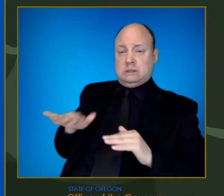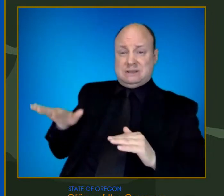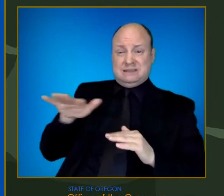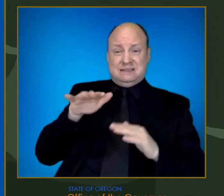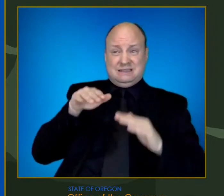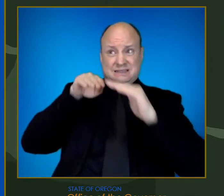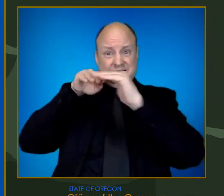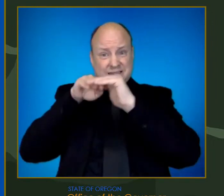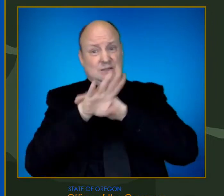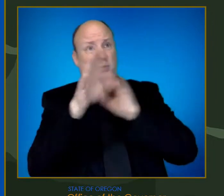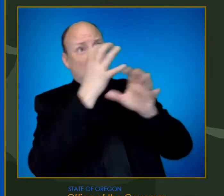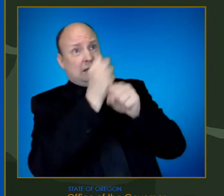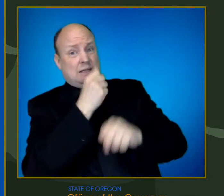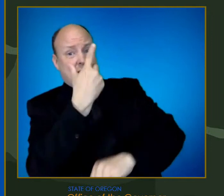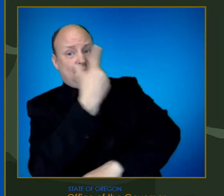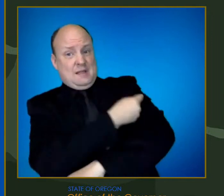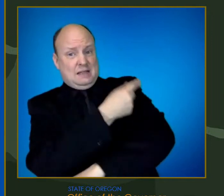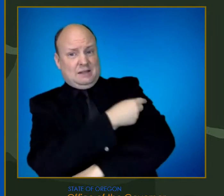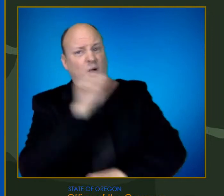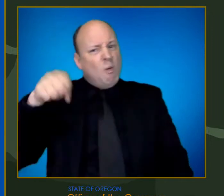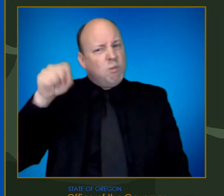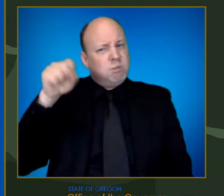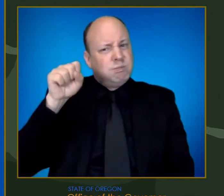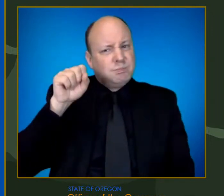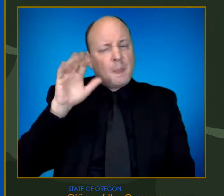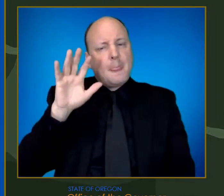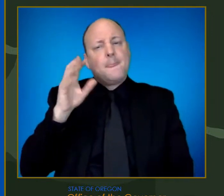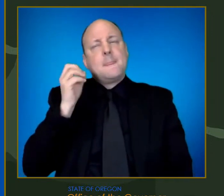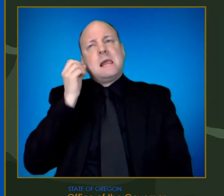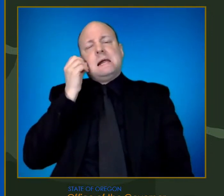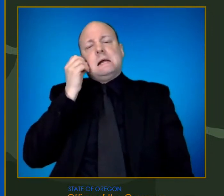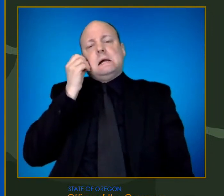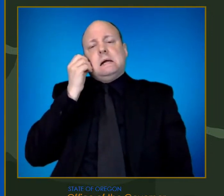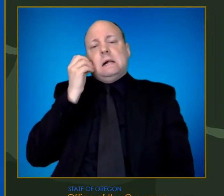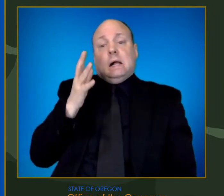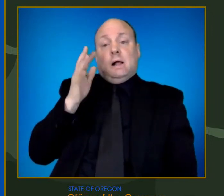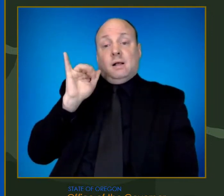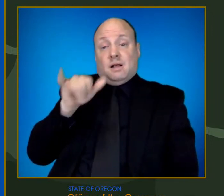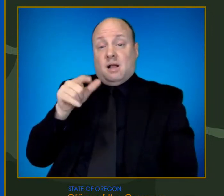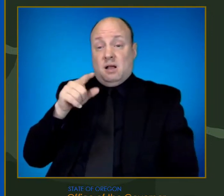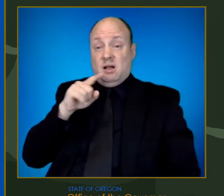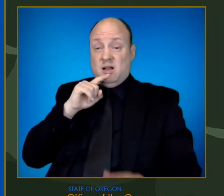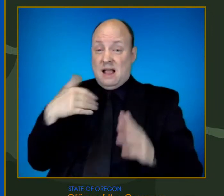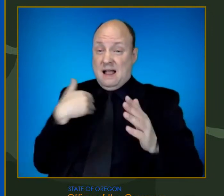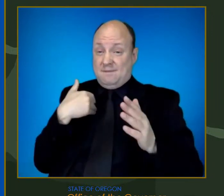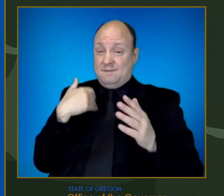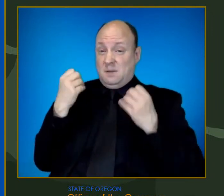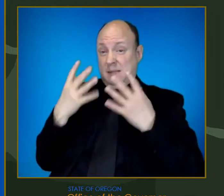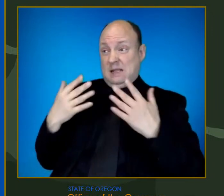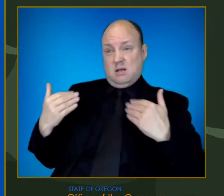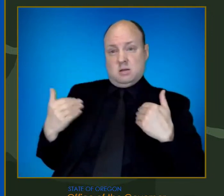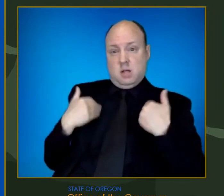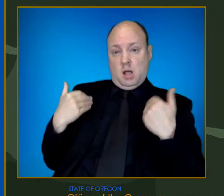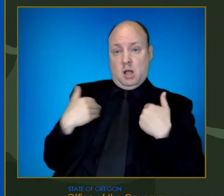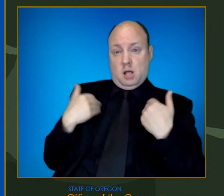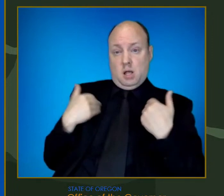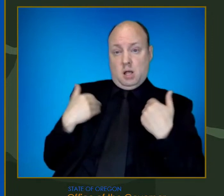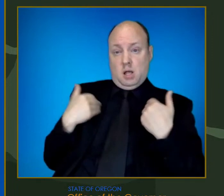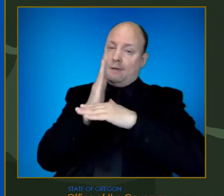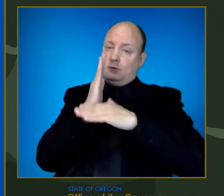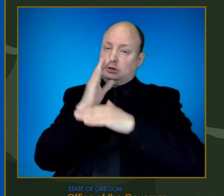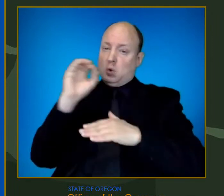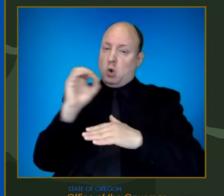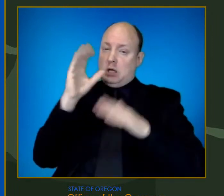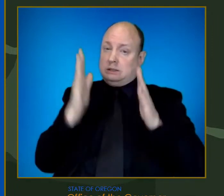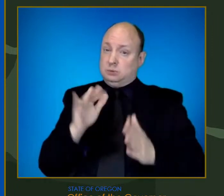demographics have been working against us a little bit because the population is quite a bit younger than the average Oregonian, and so